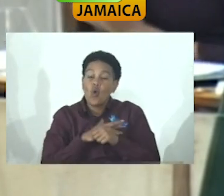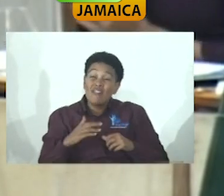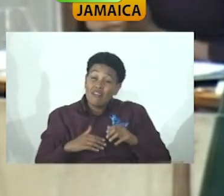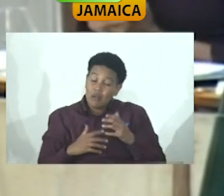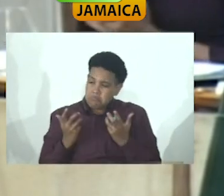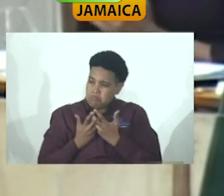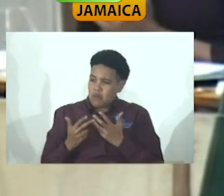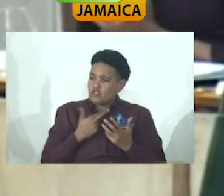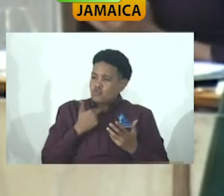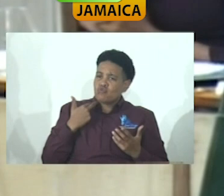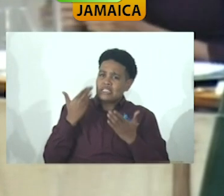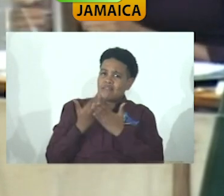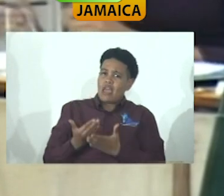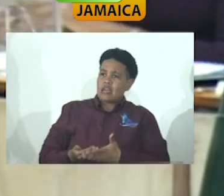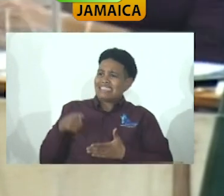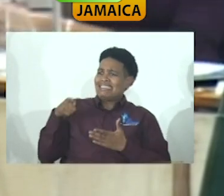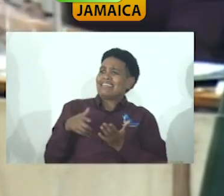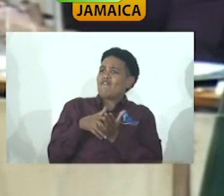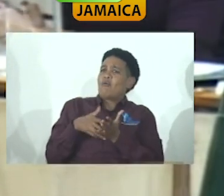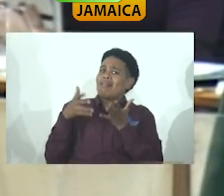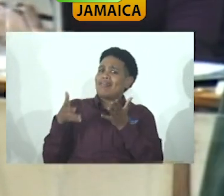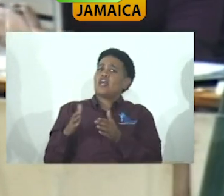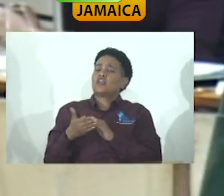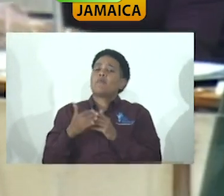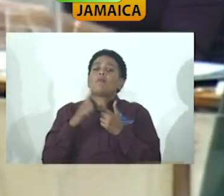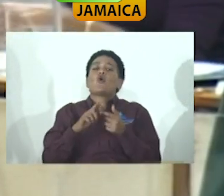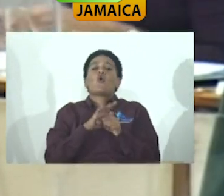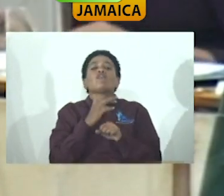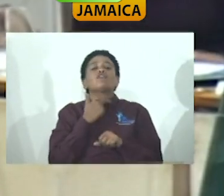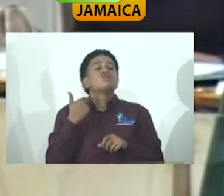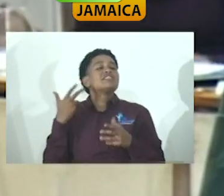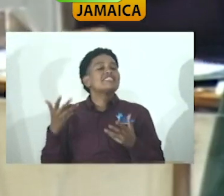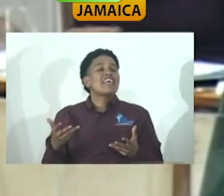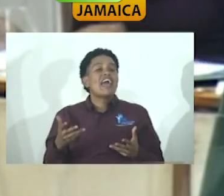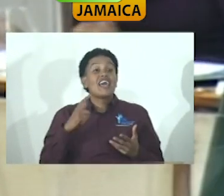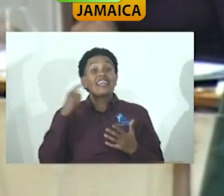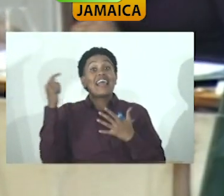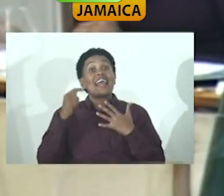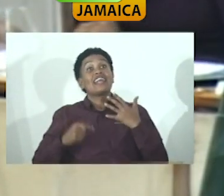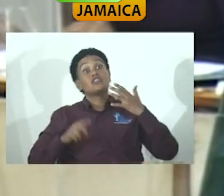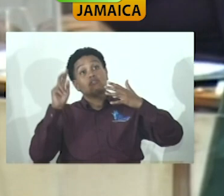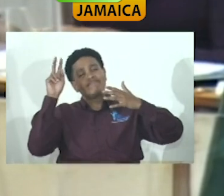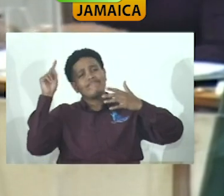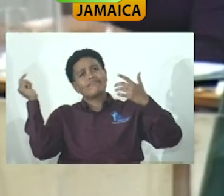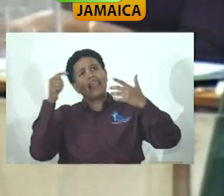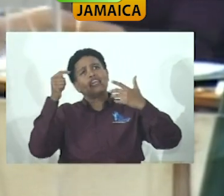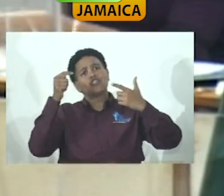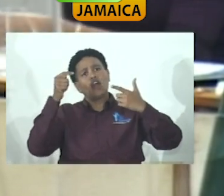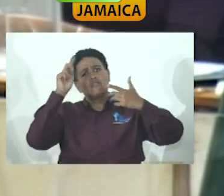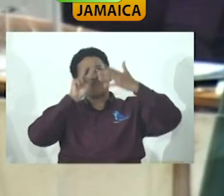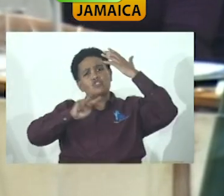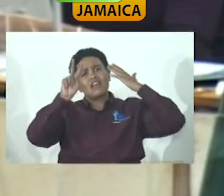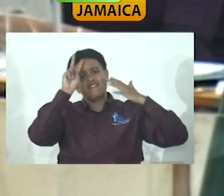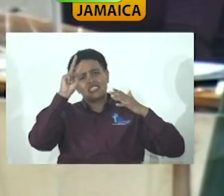factors, vulnerabilities, and the COVID-19 threat. The initial projection for the second phase